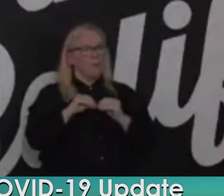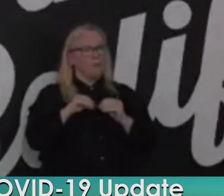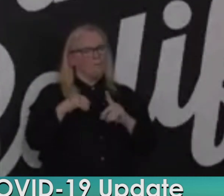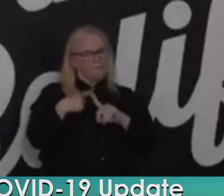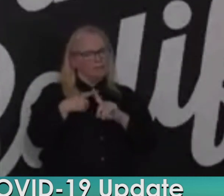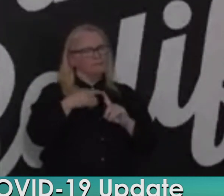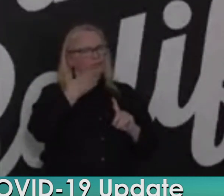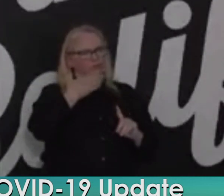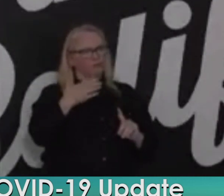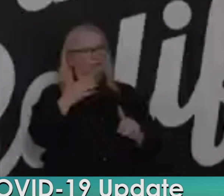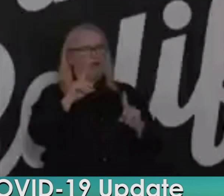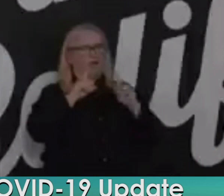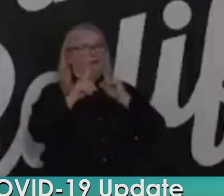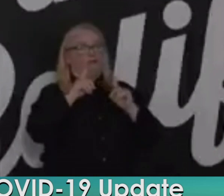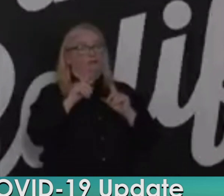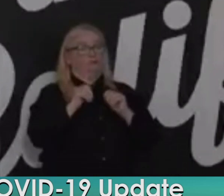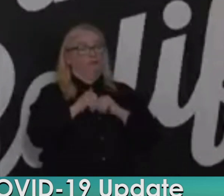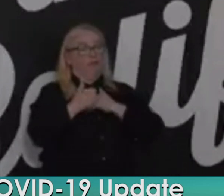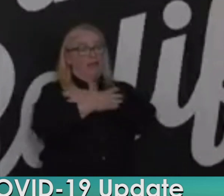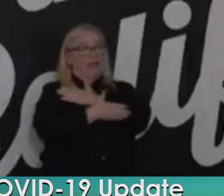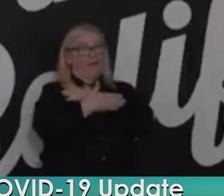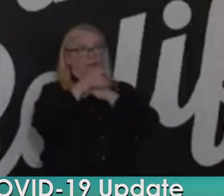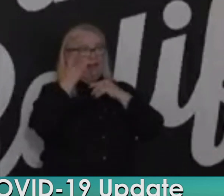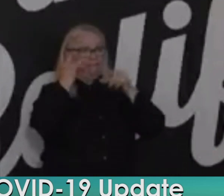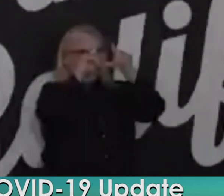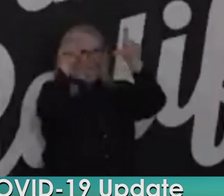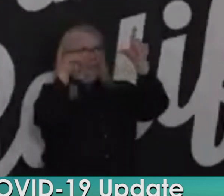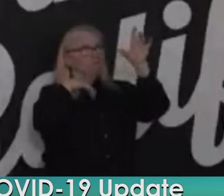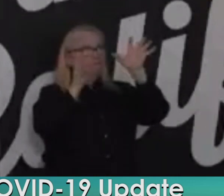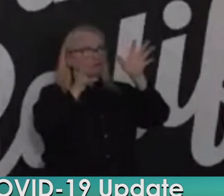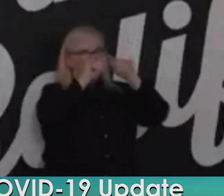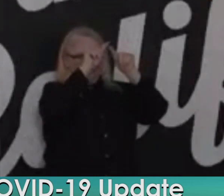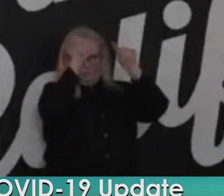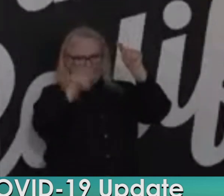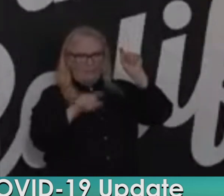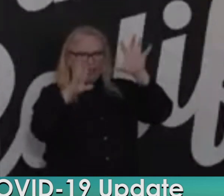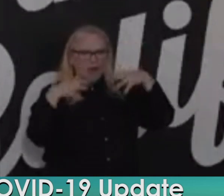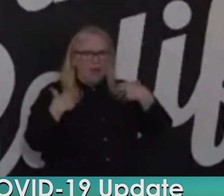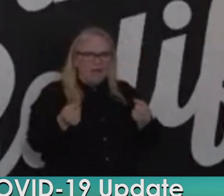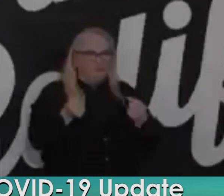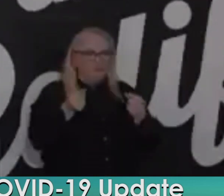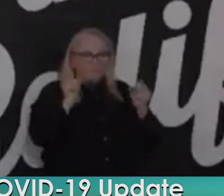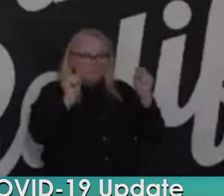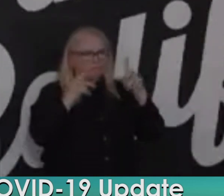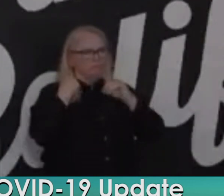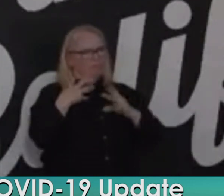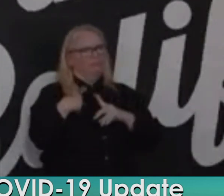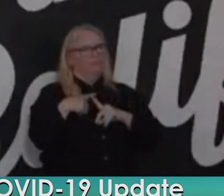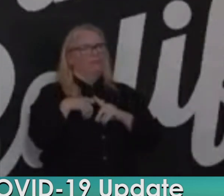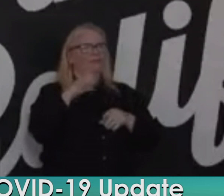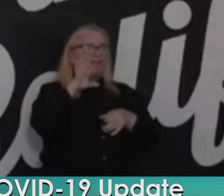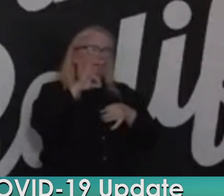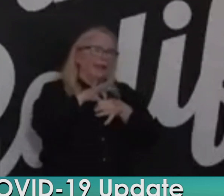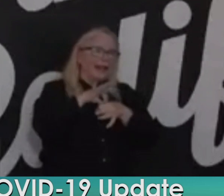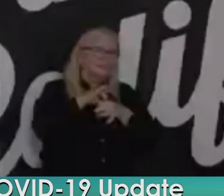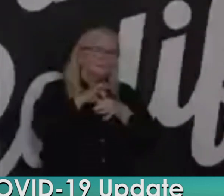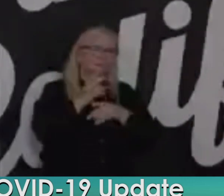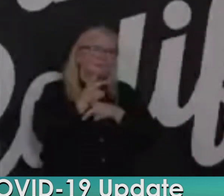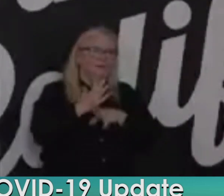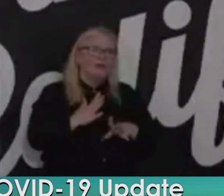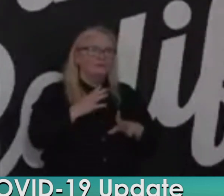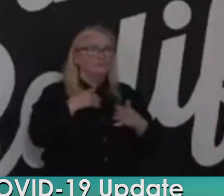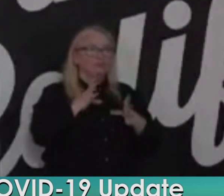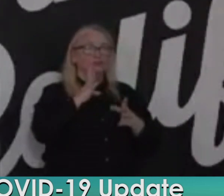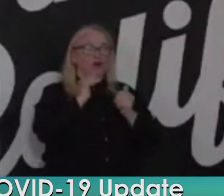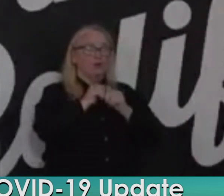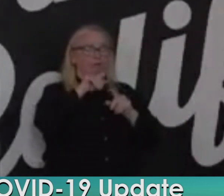with our county and county health officials, our county elected representatives and health officials, as they understandably